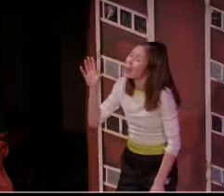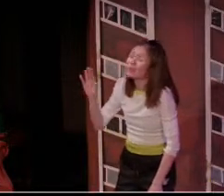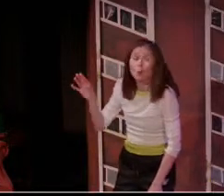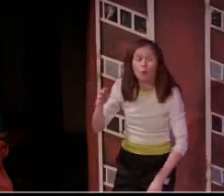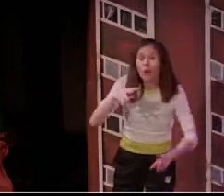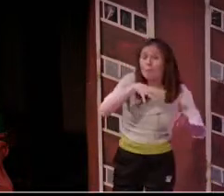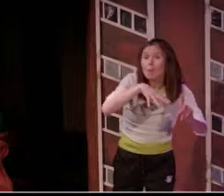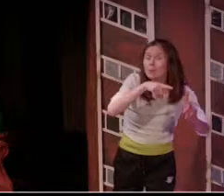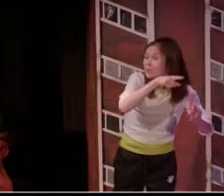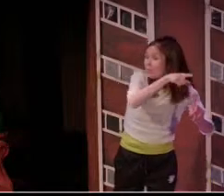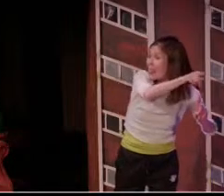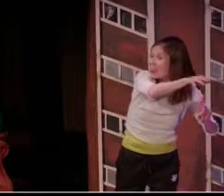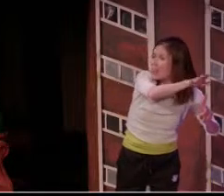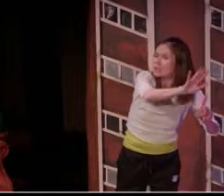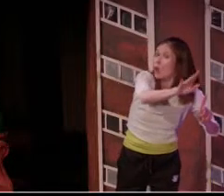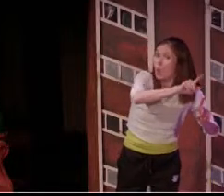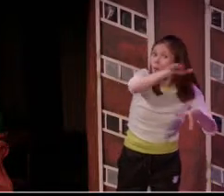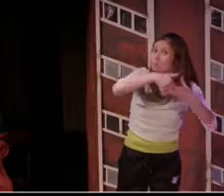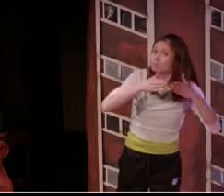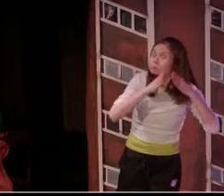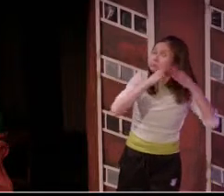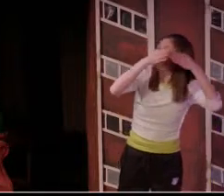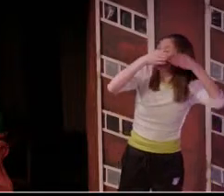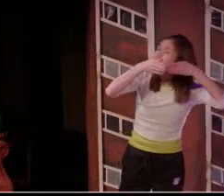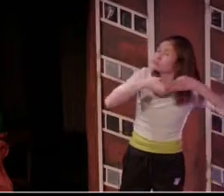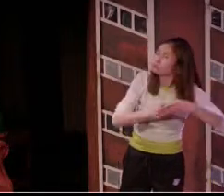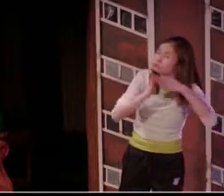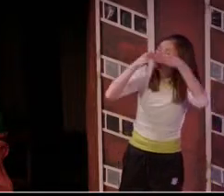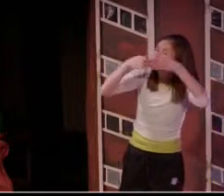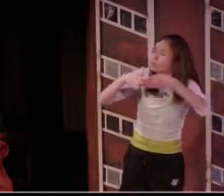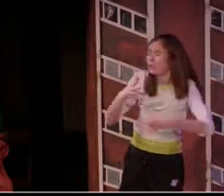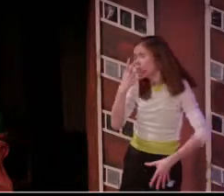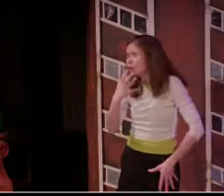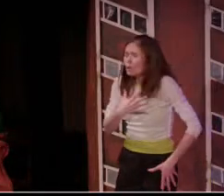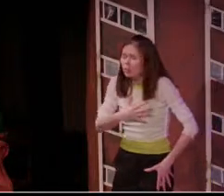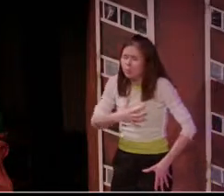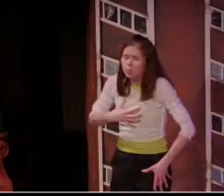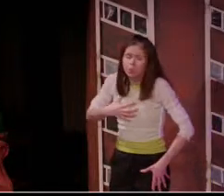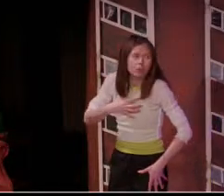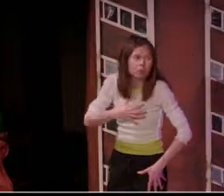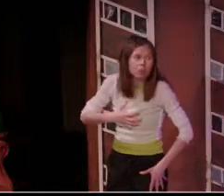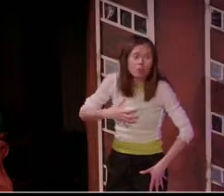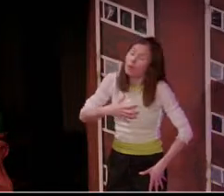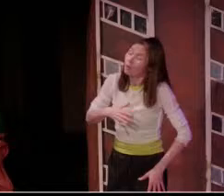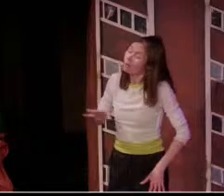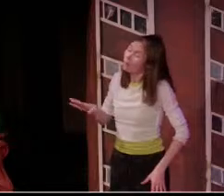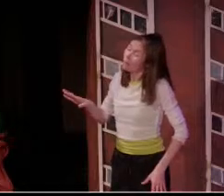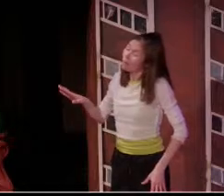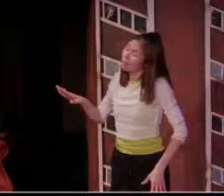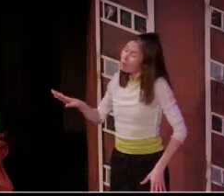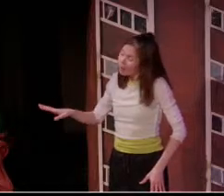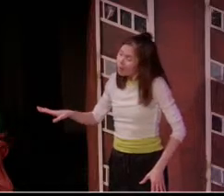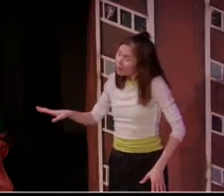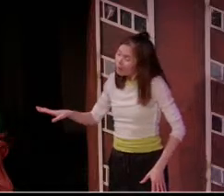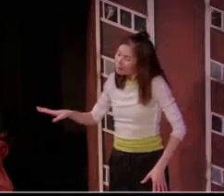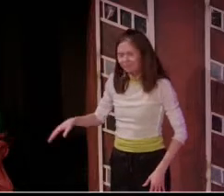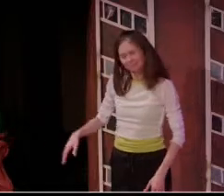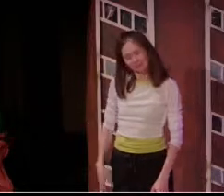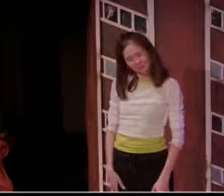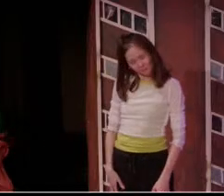at the caravan park. He's on his boat, purging his melancholy. But if you are able to understand serious